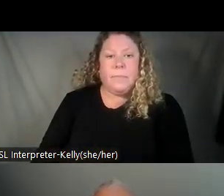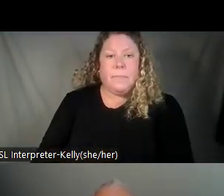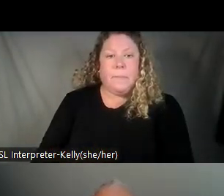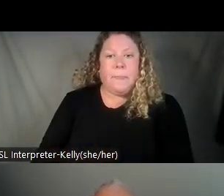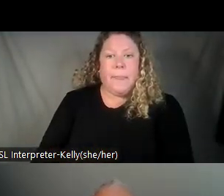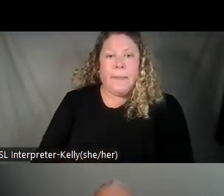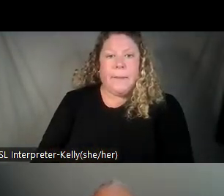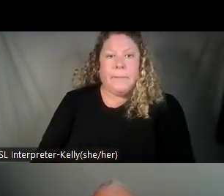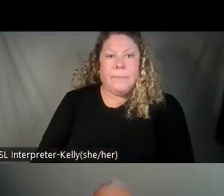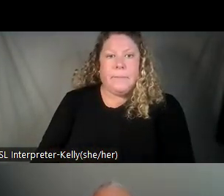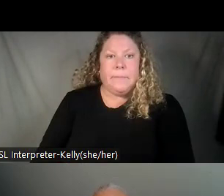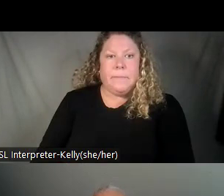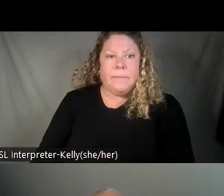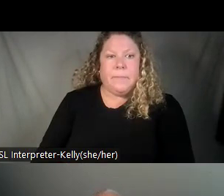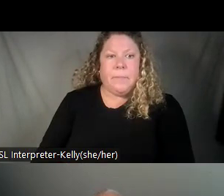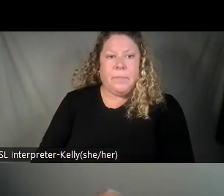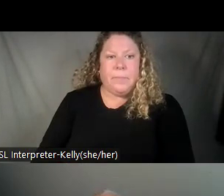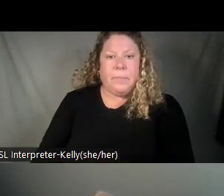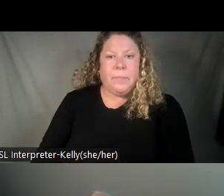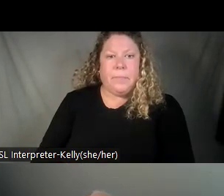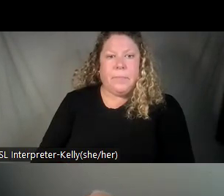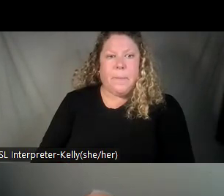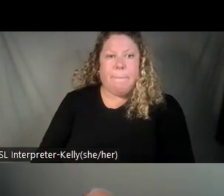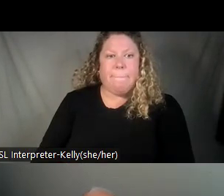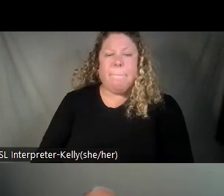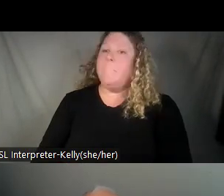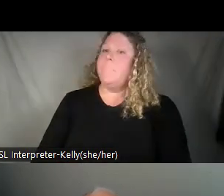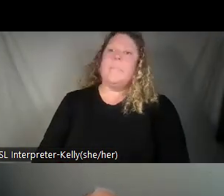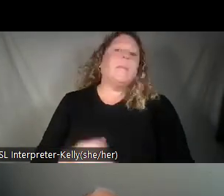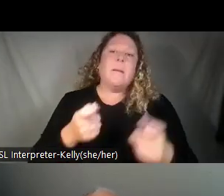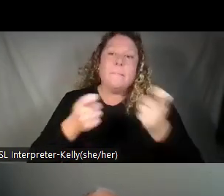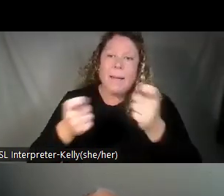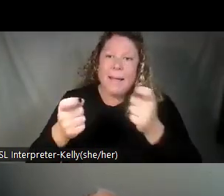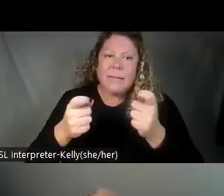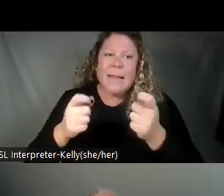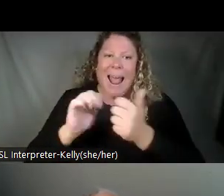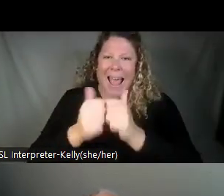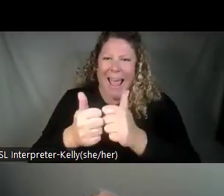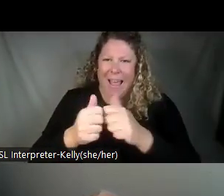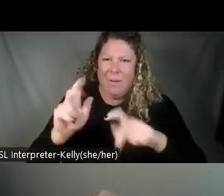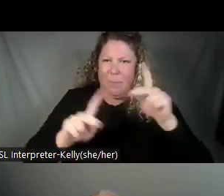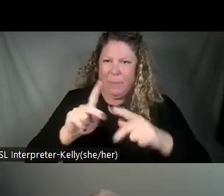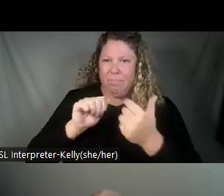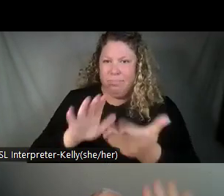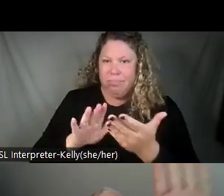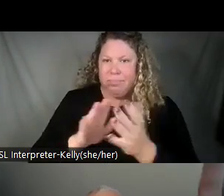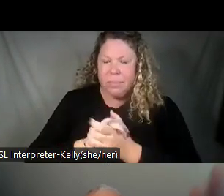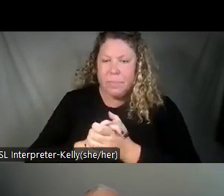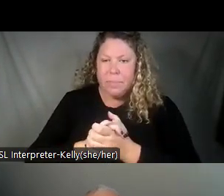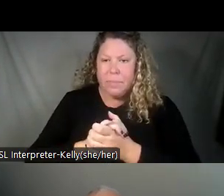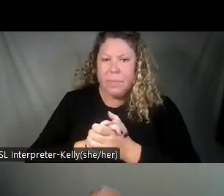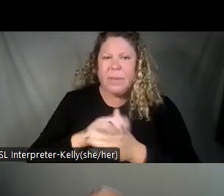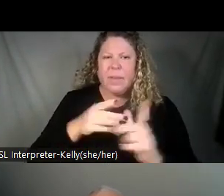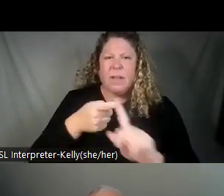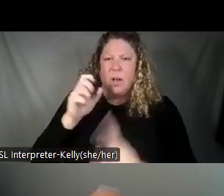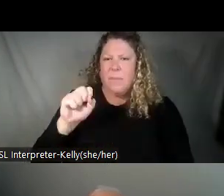Come on. There. Management is about how people do things. And this is from the Steve Denning's